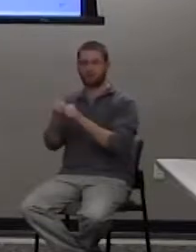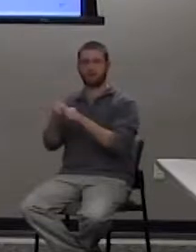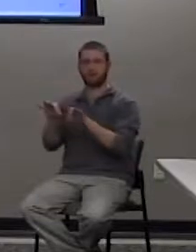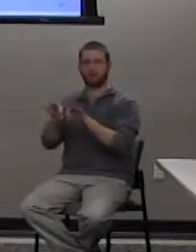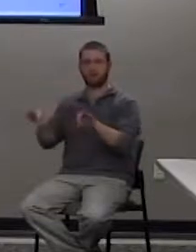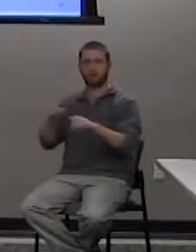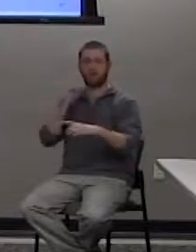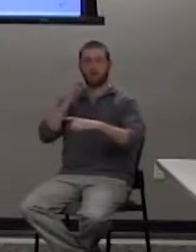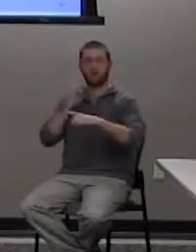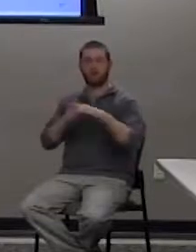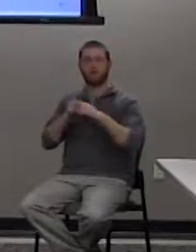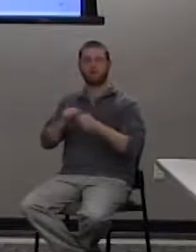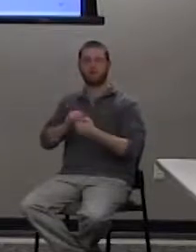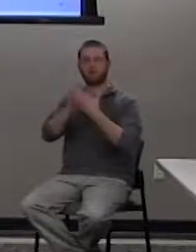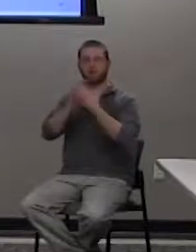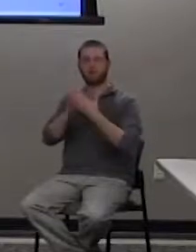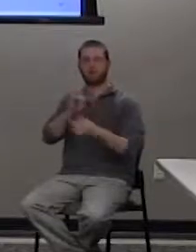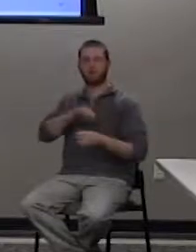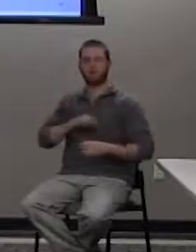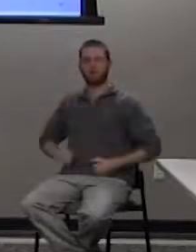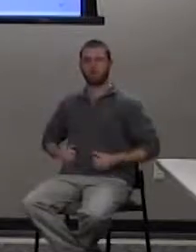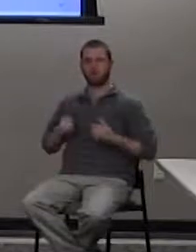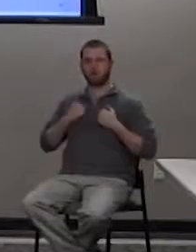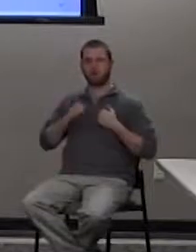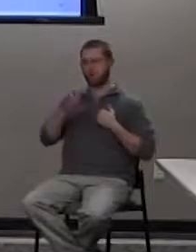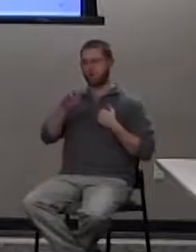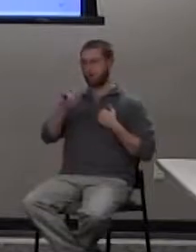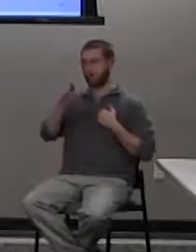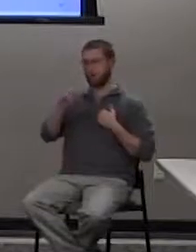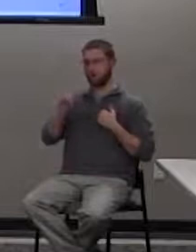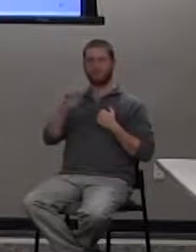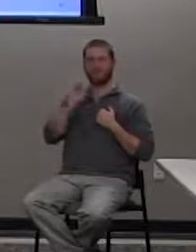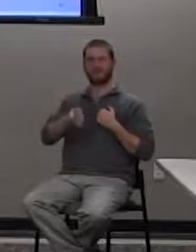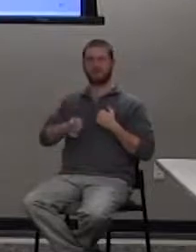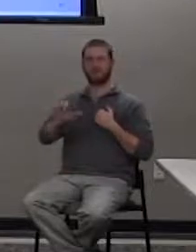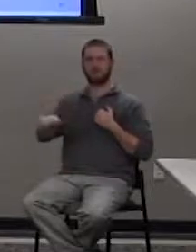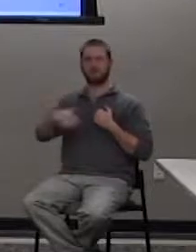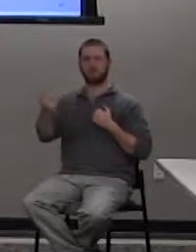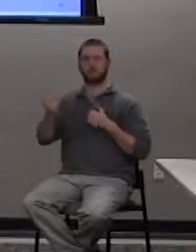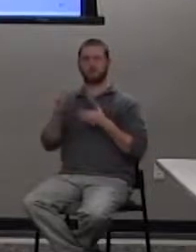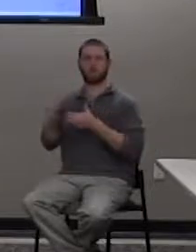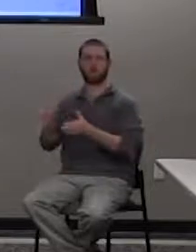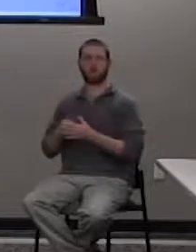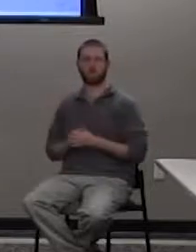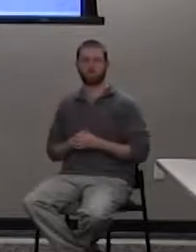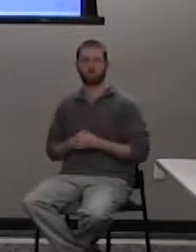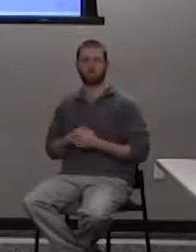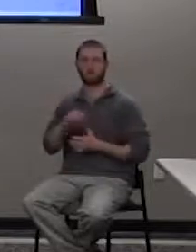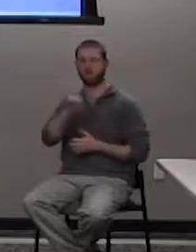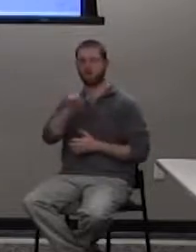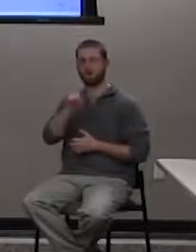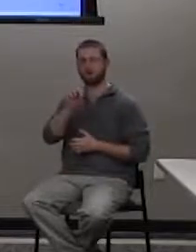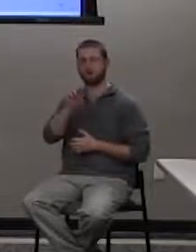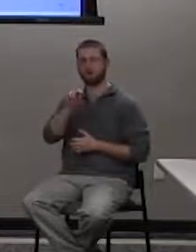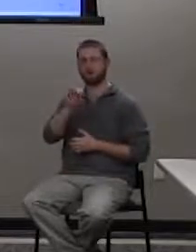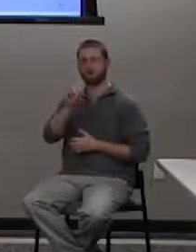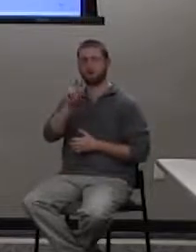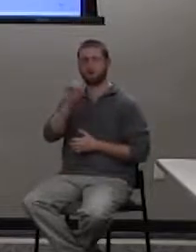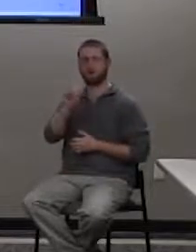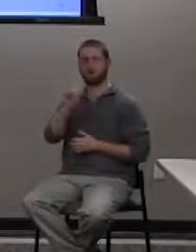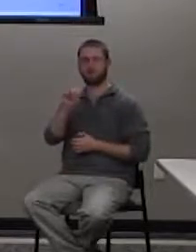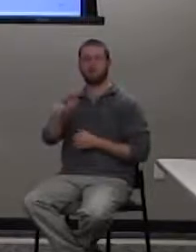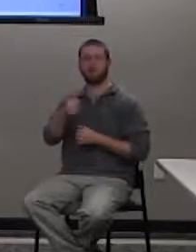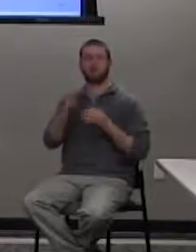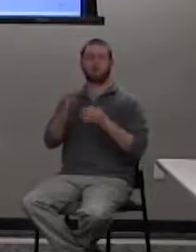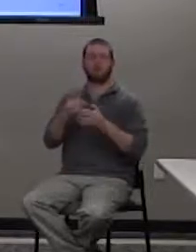also helps address the quality of life as well as the crime challenges. You're giving them an alternative. You're giving them an alternative that